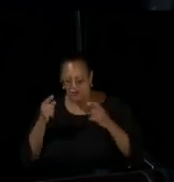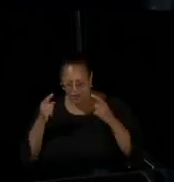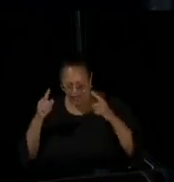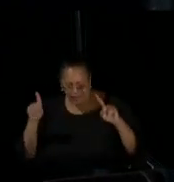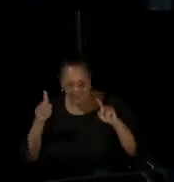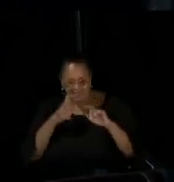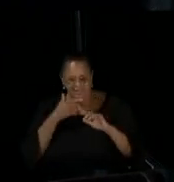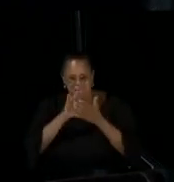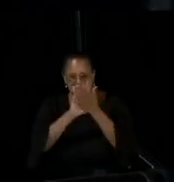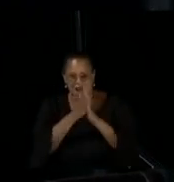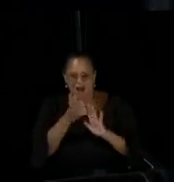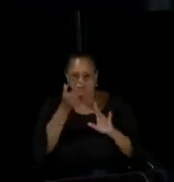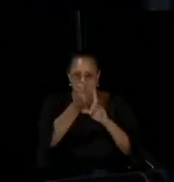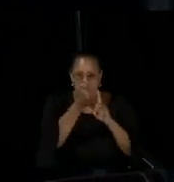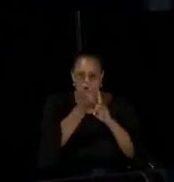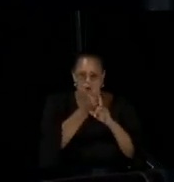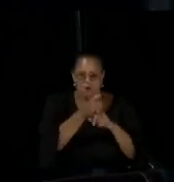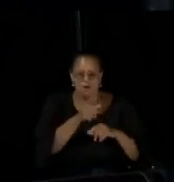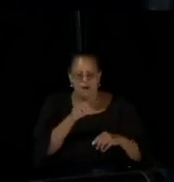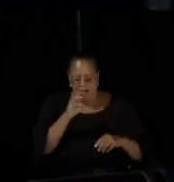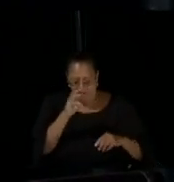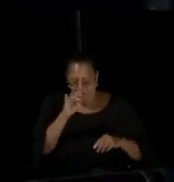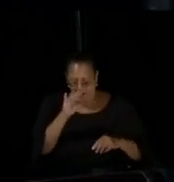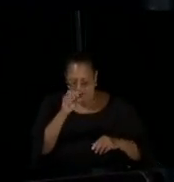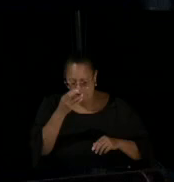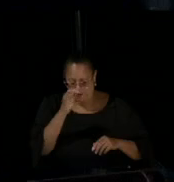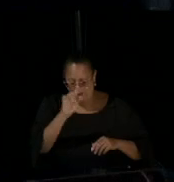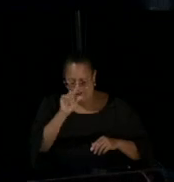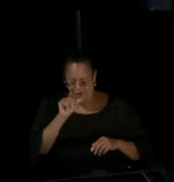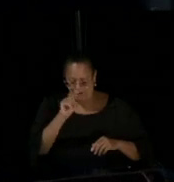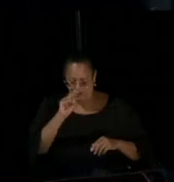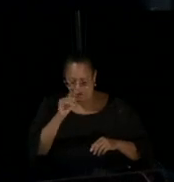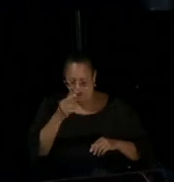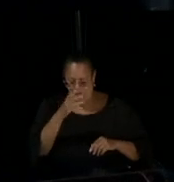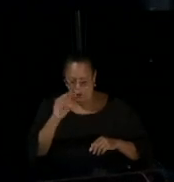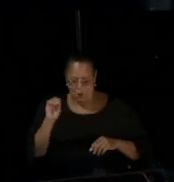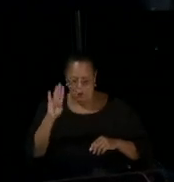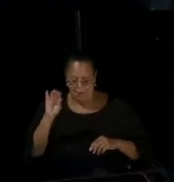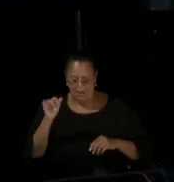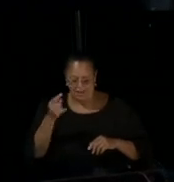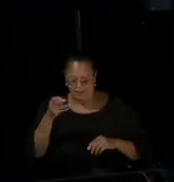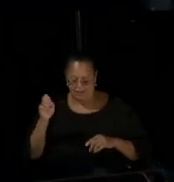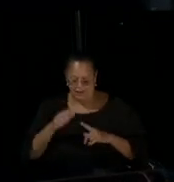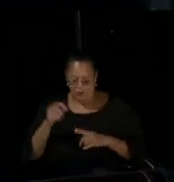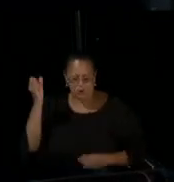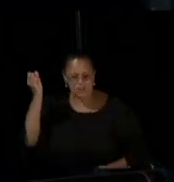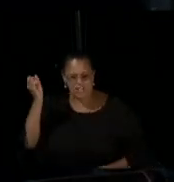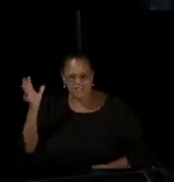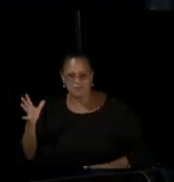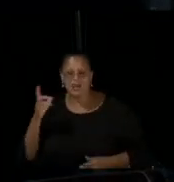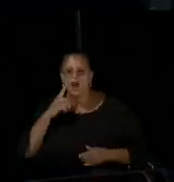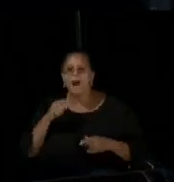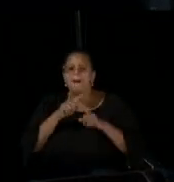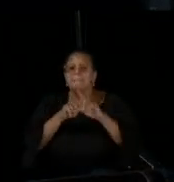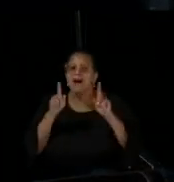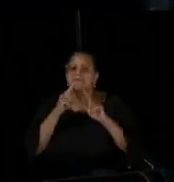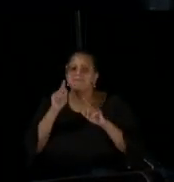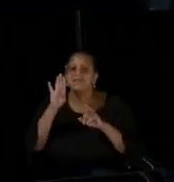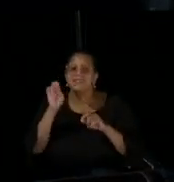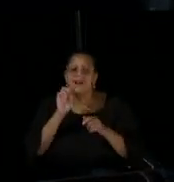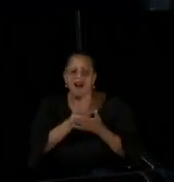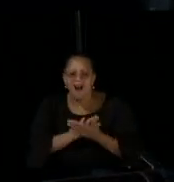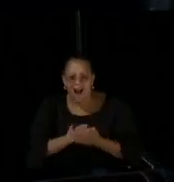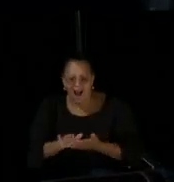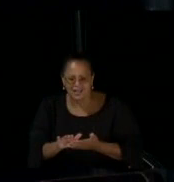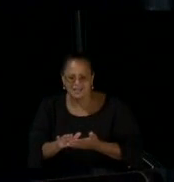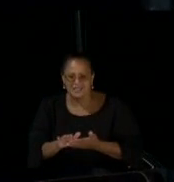Michelangelo, Beethoven, or Shakespeare. But just as importantly, Be kind, please be